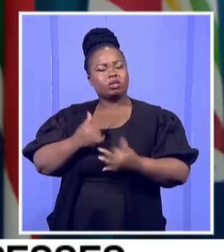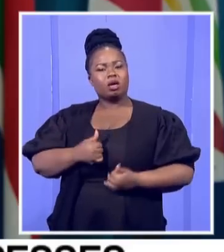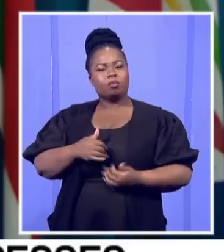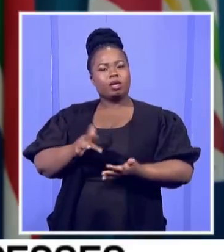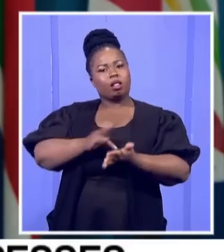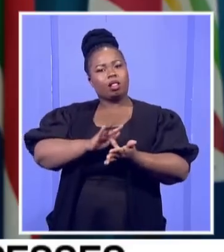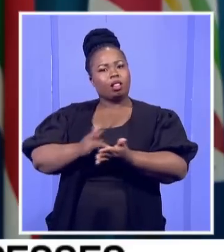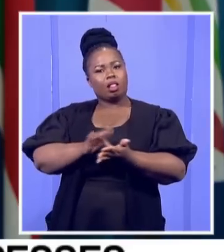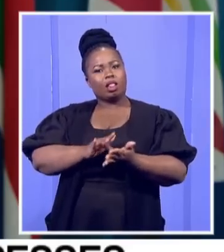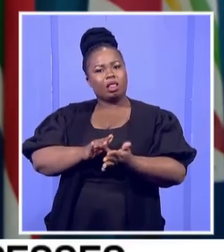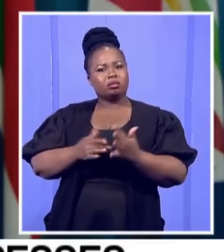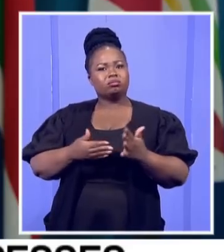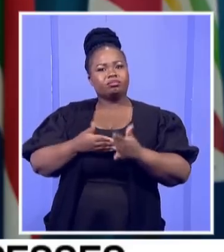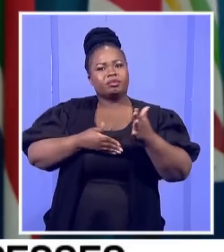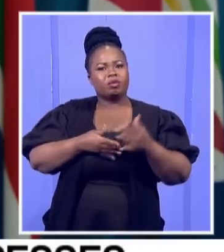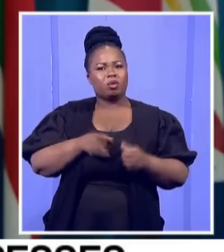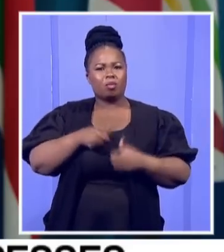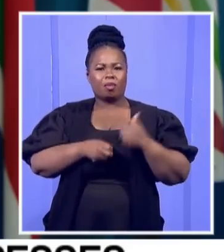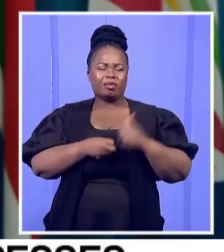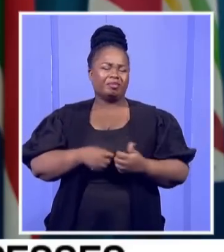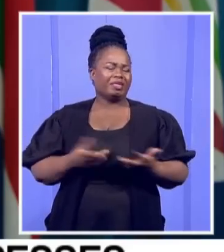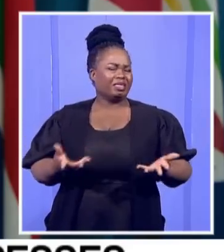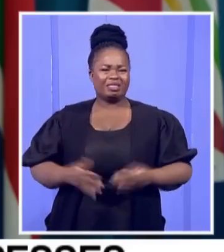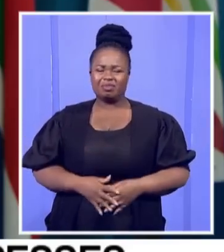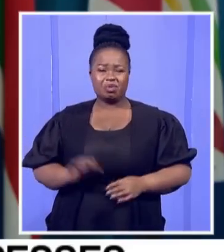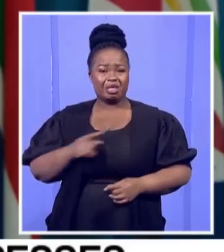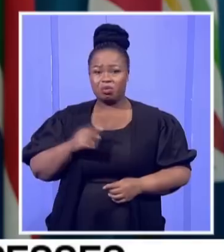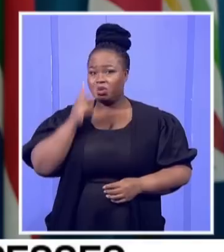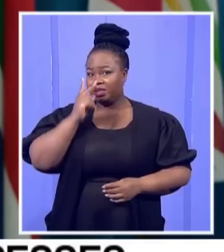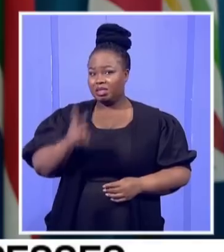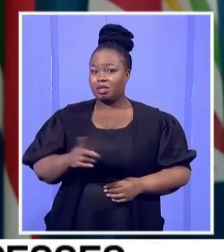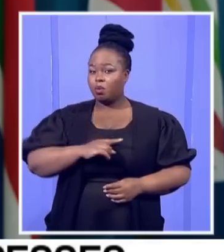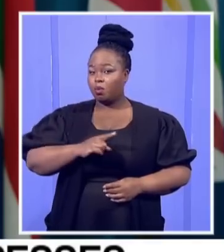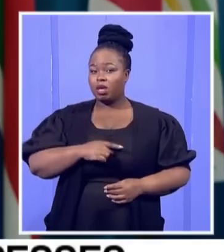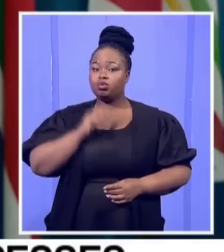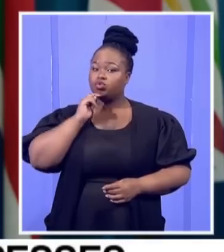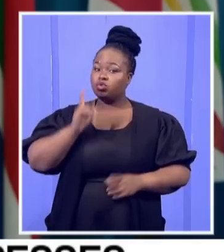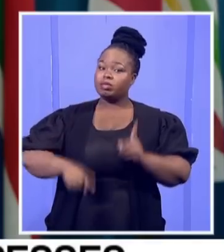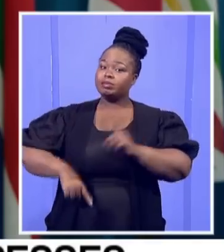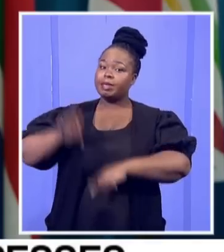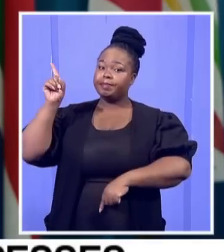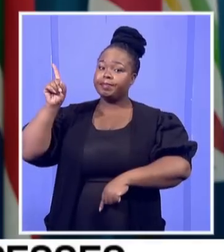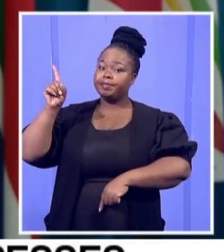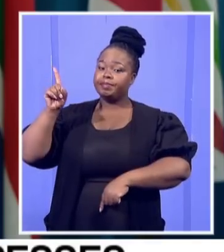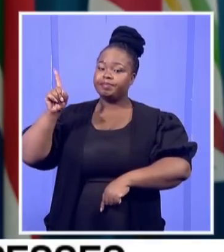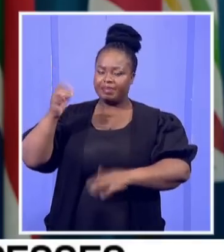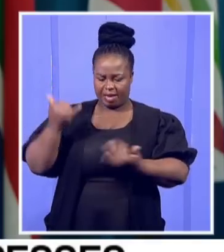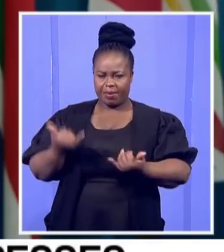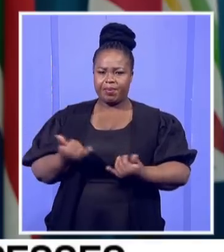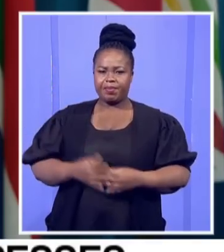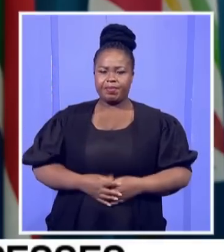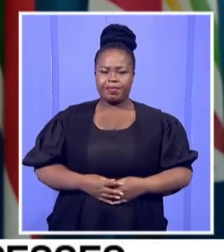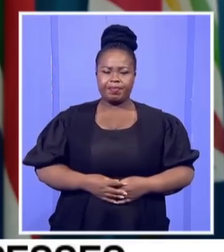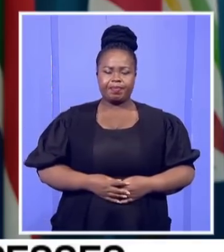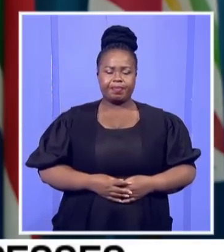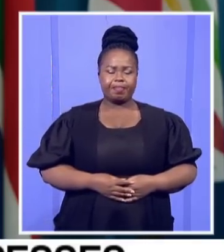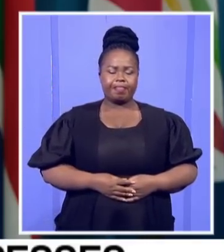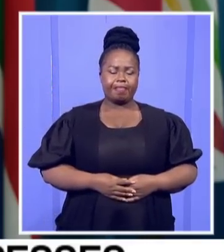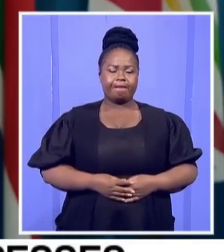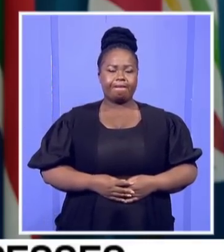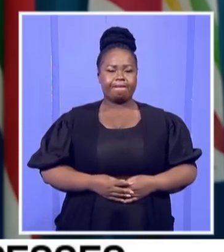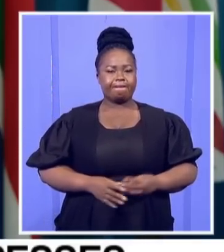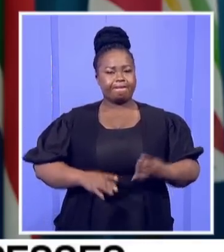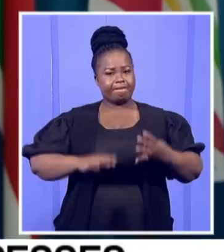this crisis. And he just cannot see beyond coal. He must go, and he must go now. Then there's